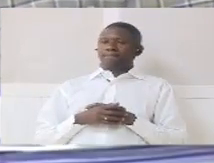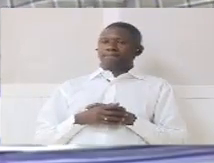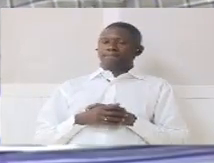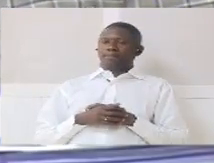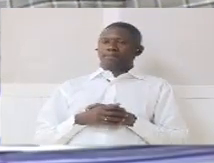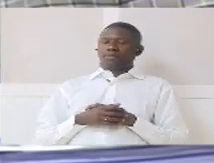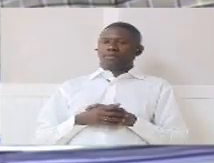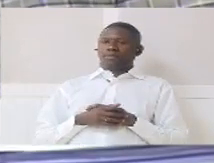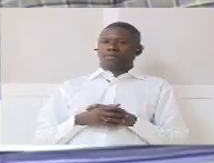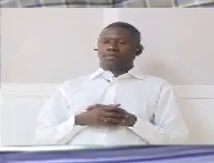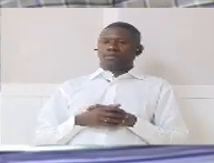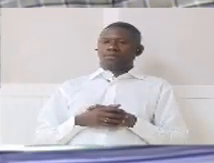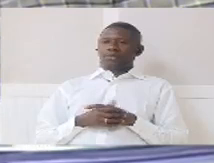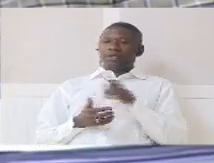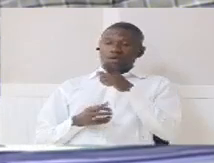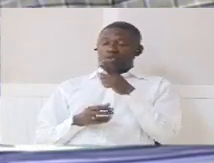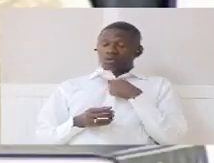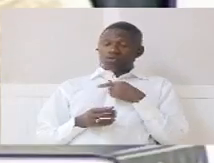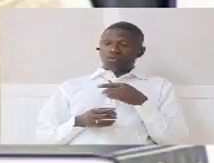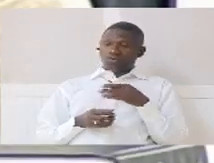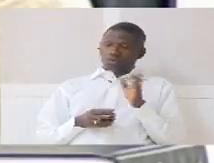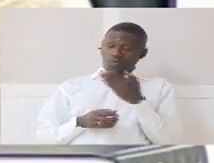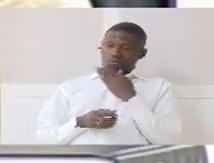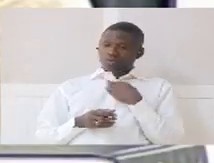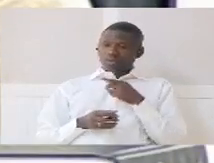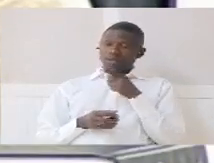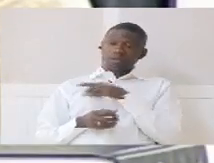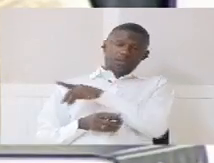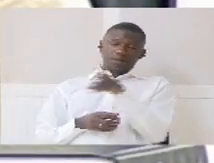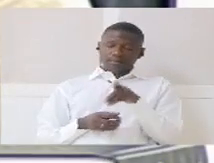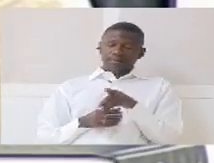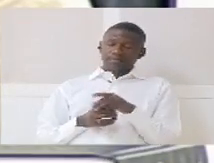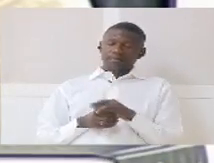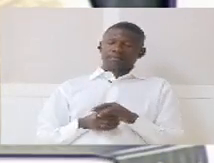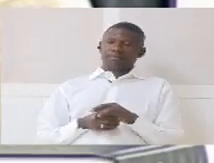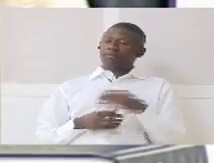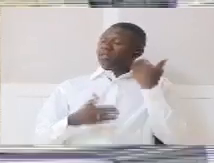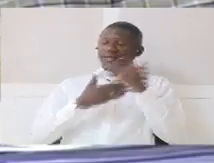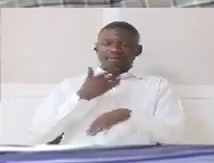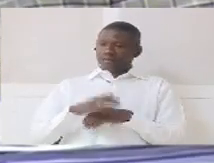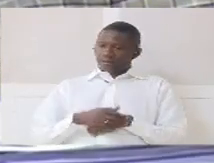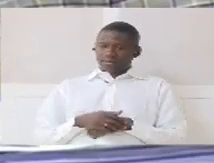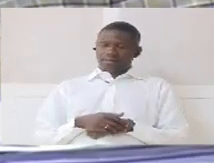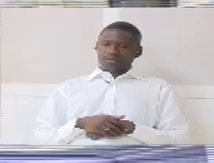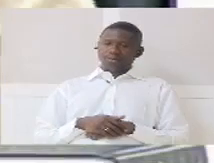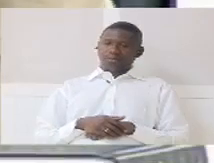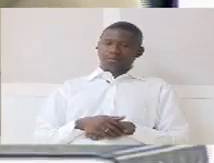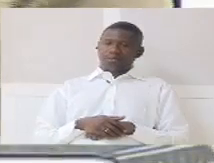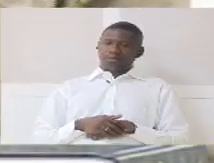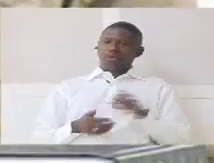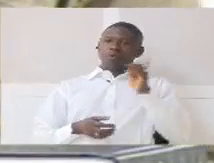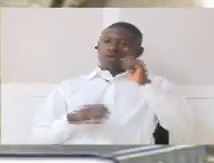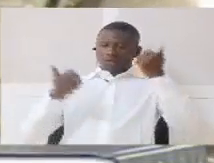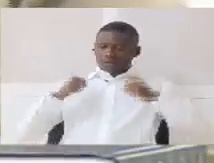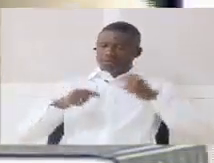Let's summarize it. Yes. Did you ultimately go with them? I never went with them. Okay. And what happened afterwards? Afterwards, akonya kubawa yoku